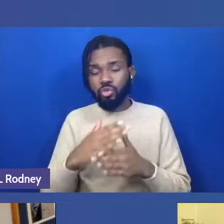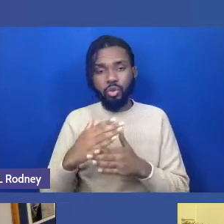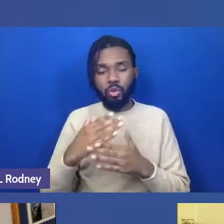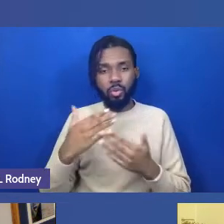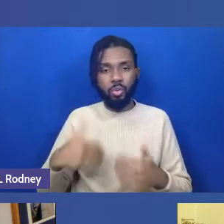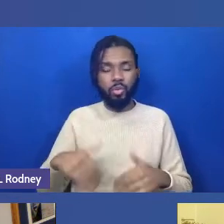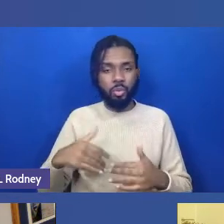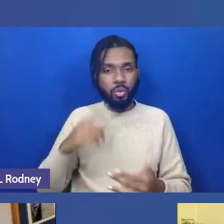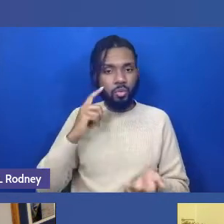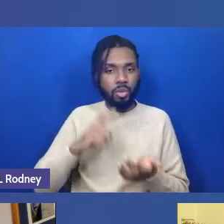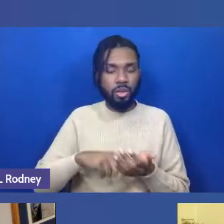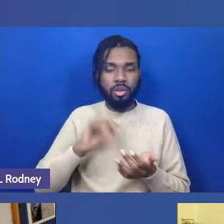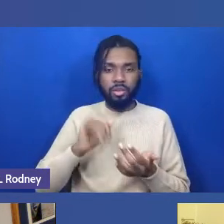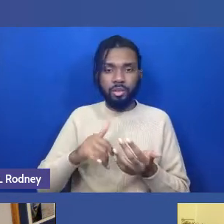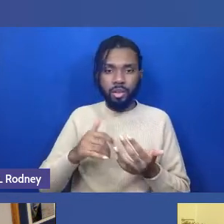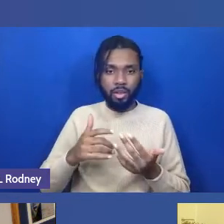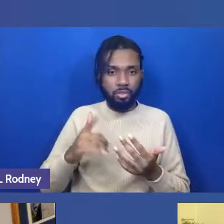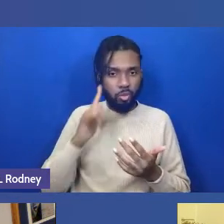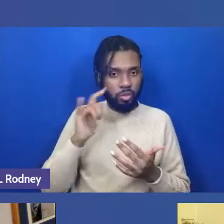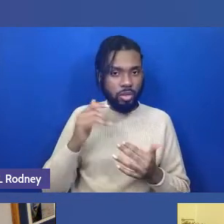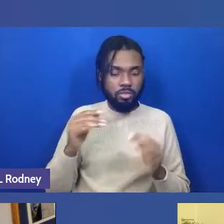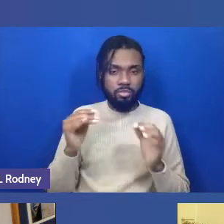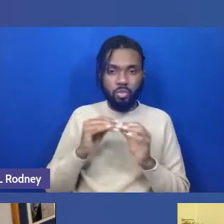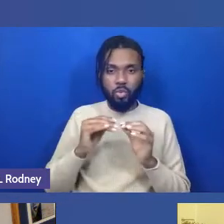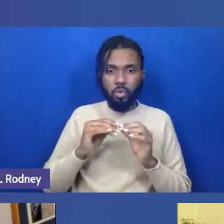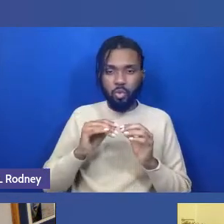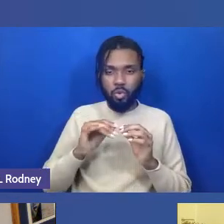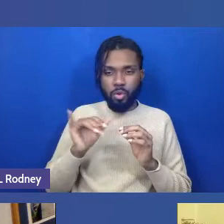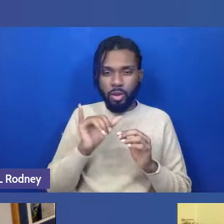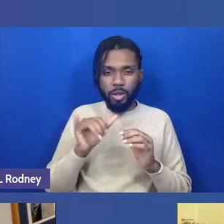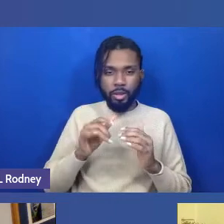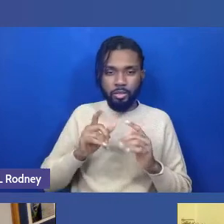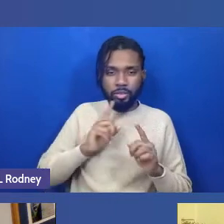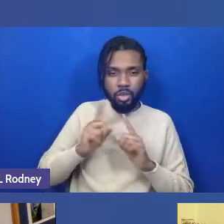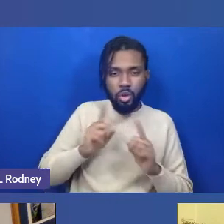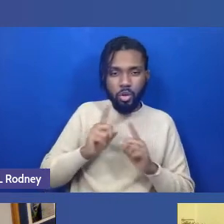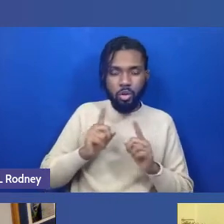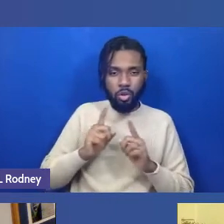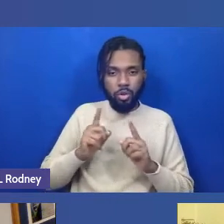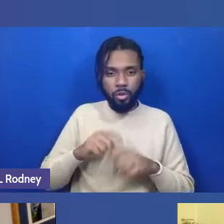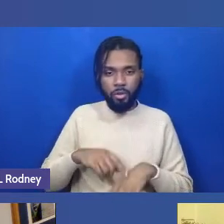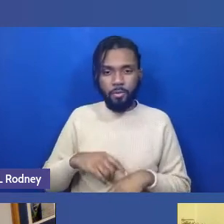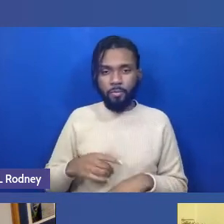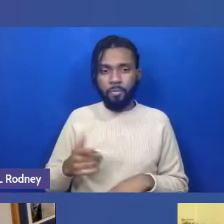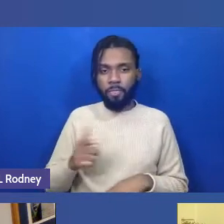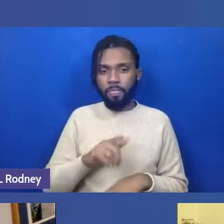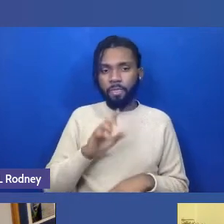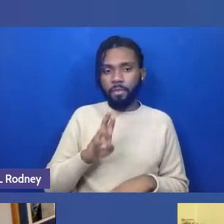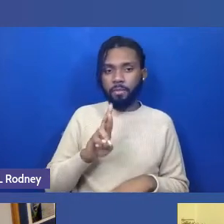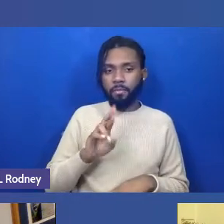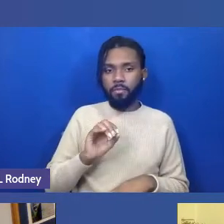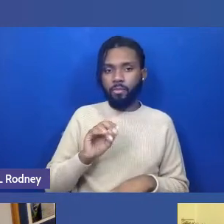dialogue than a one-way dynamic. Yeah, I mean, I just have to respond to that to say that